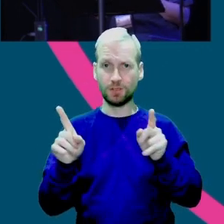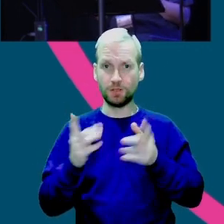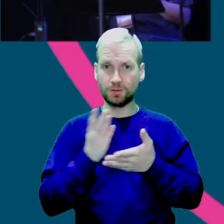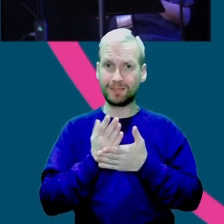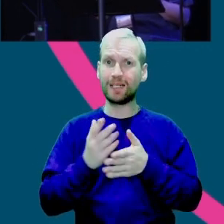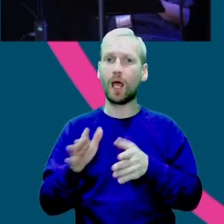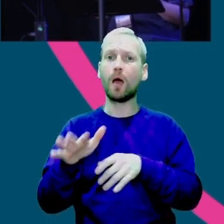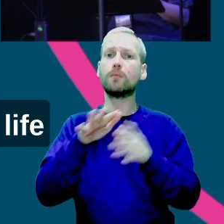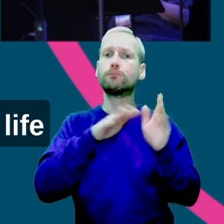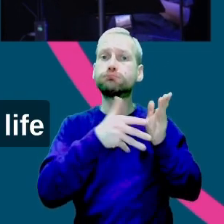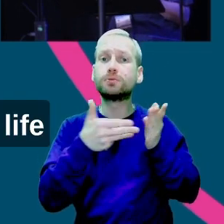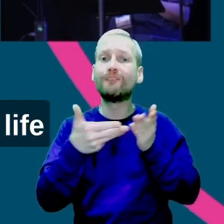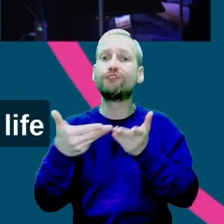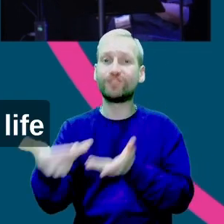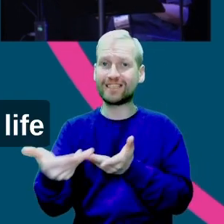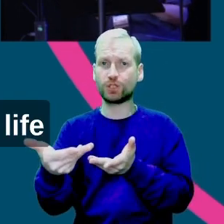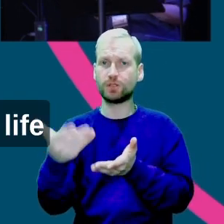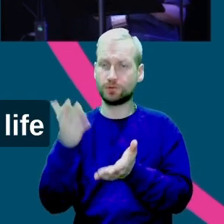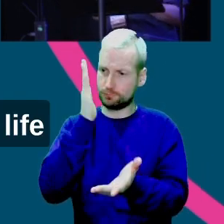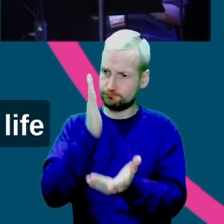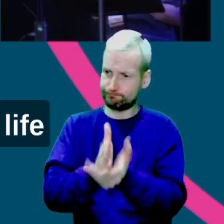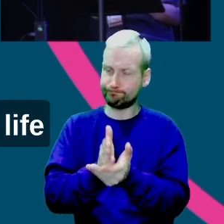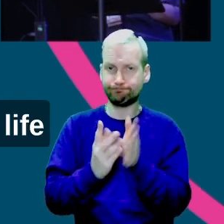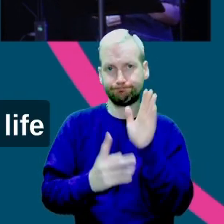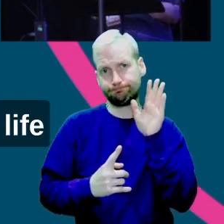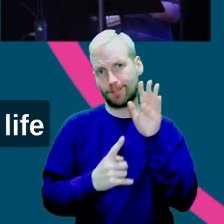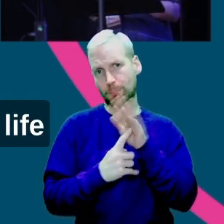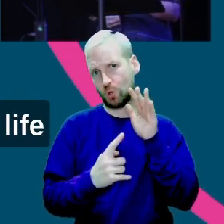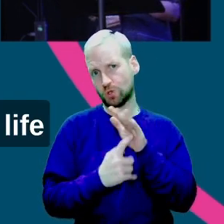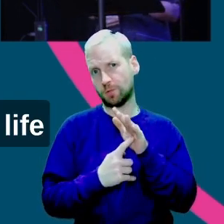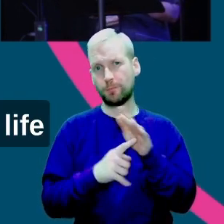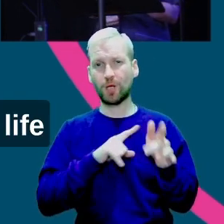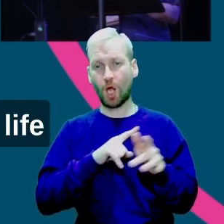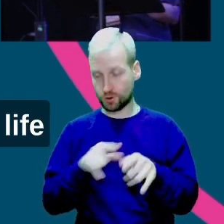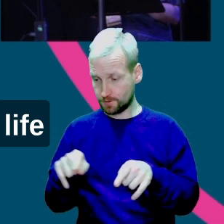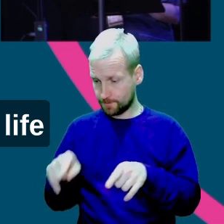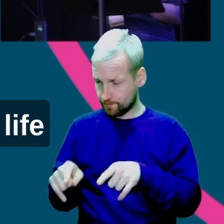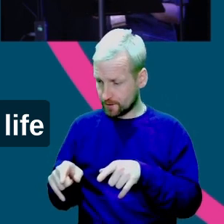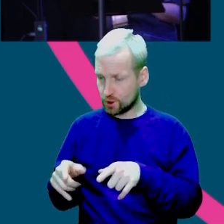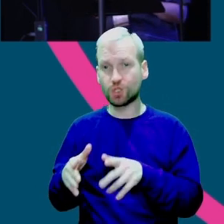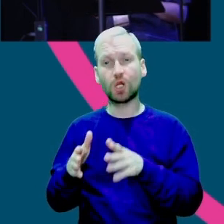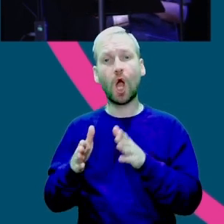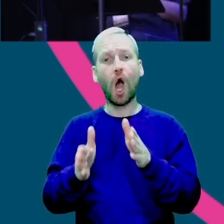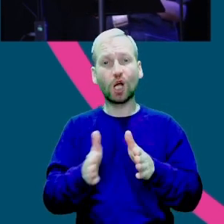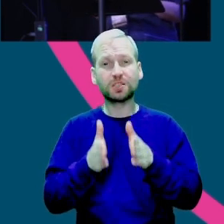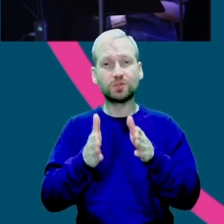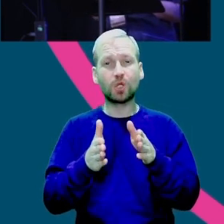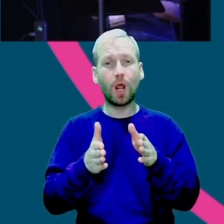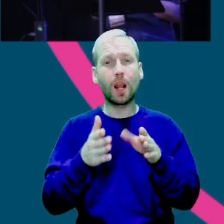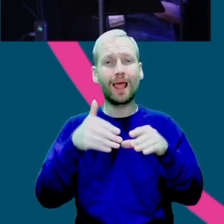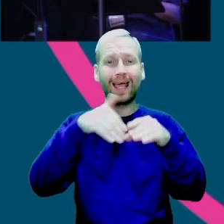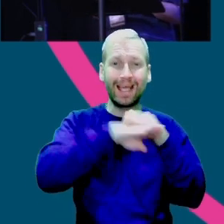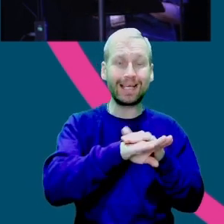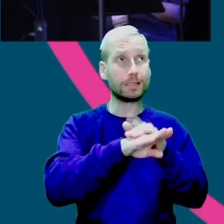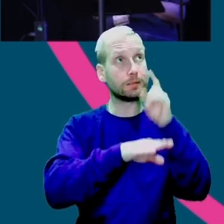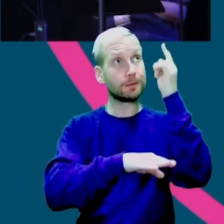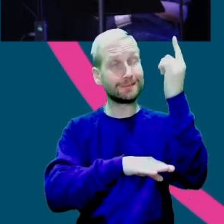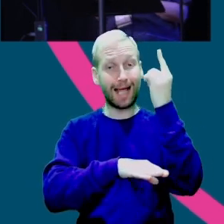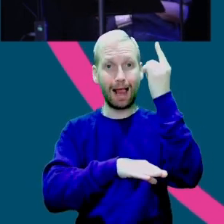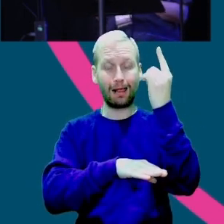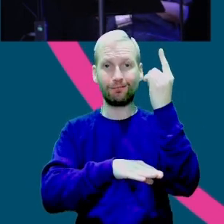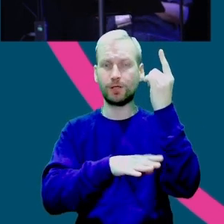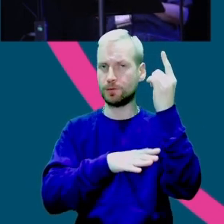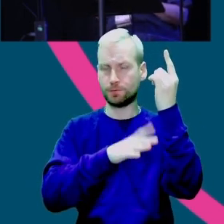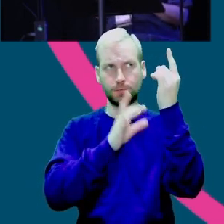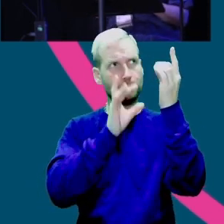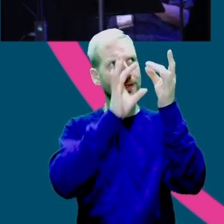provision of care for their loved ones, particularly following hospital admission or life-changing events or a life-changing